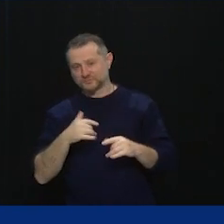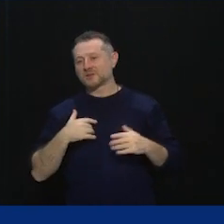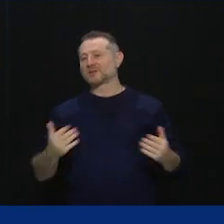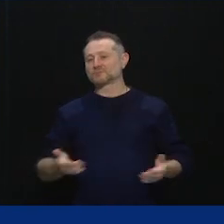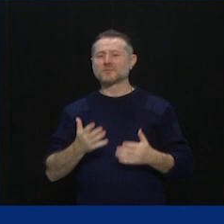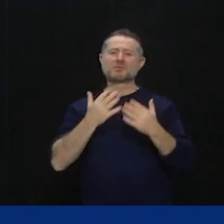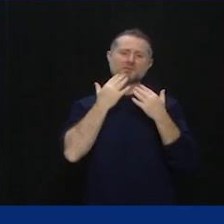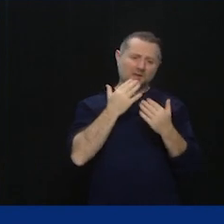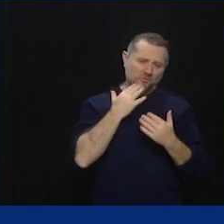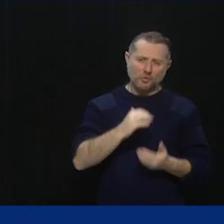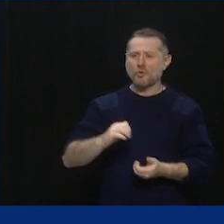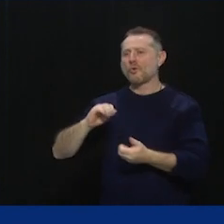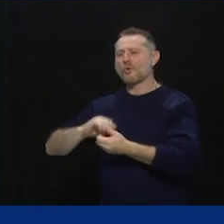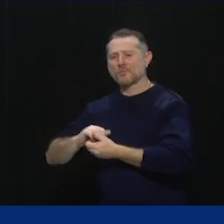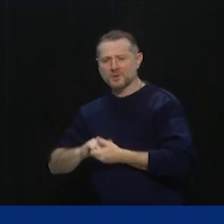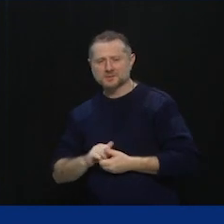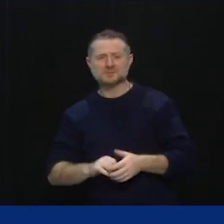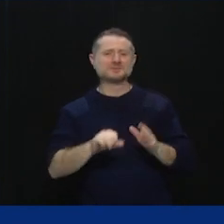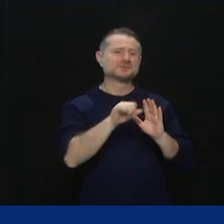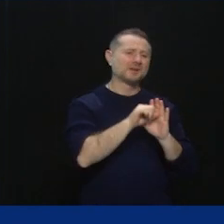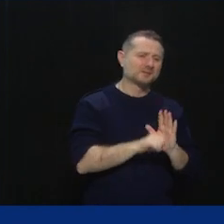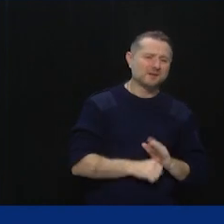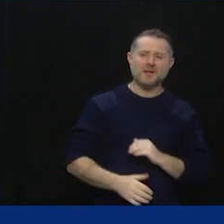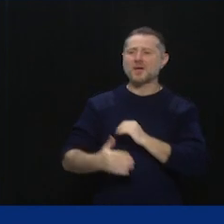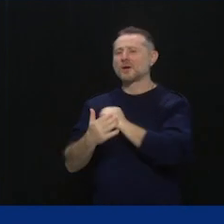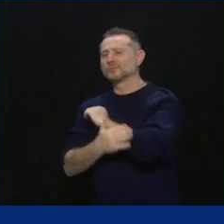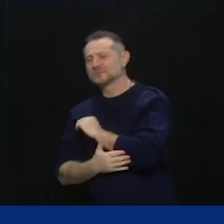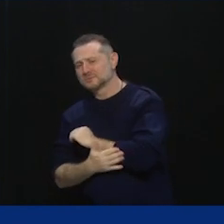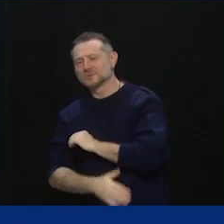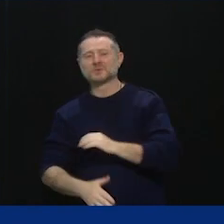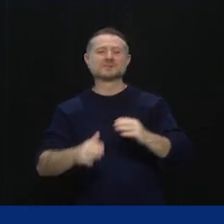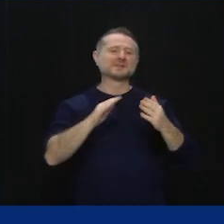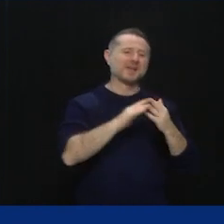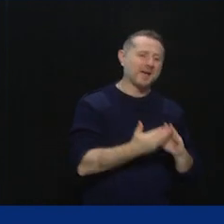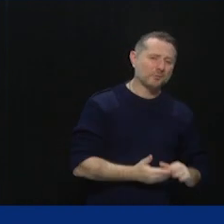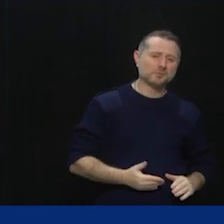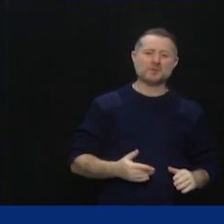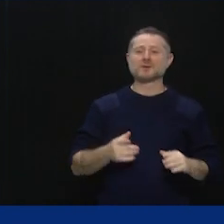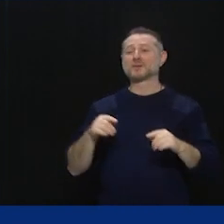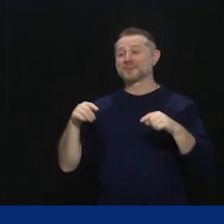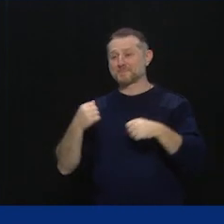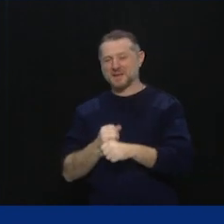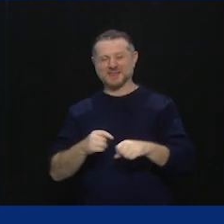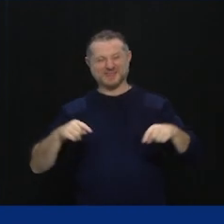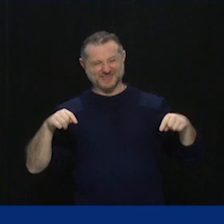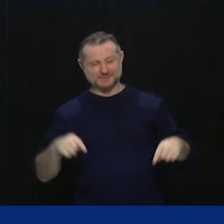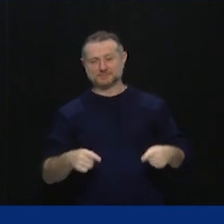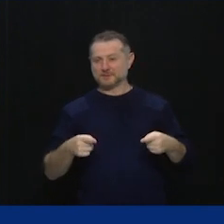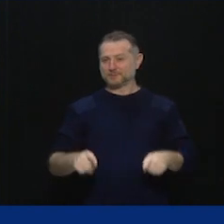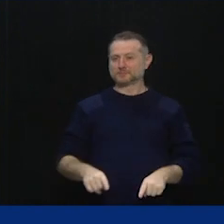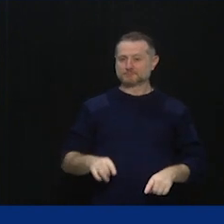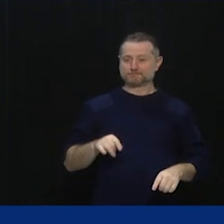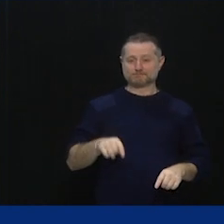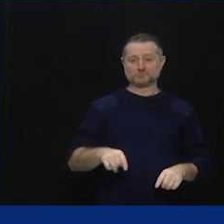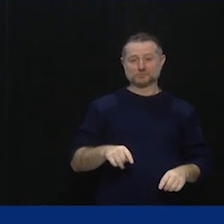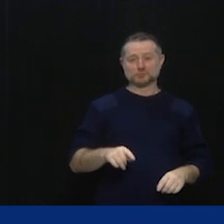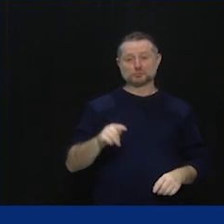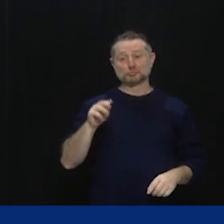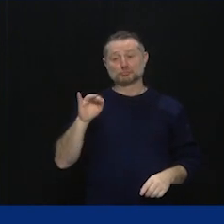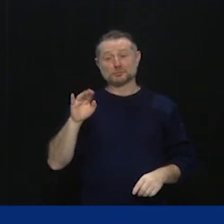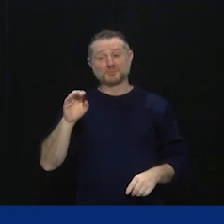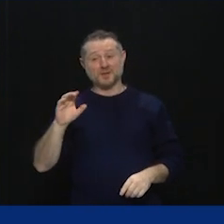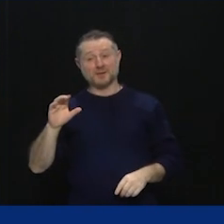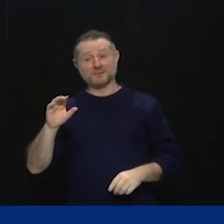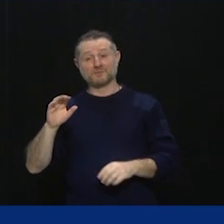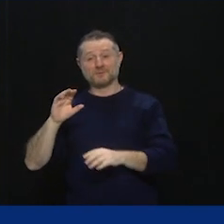the county, and the town, for making this happen, and for TriTech for saying this project is